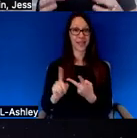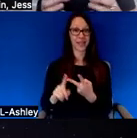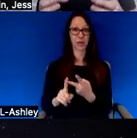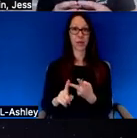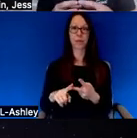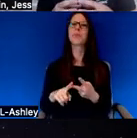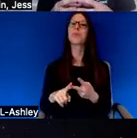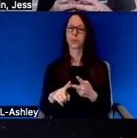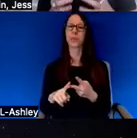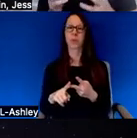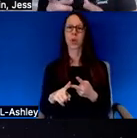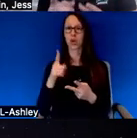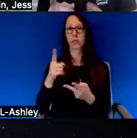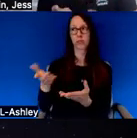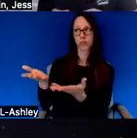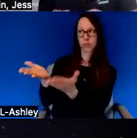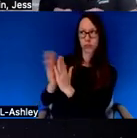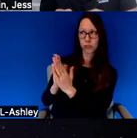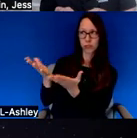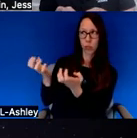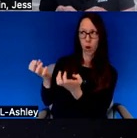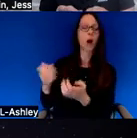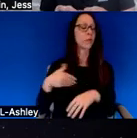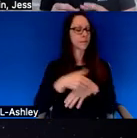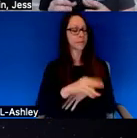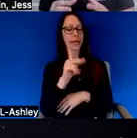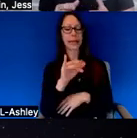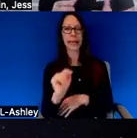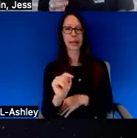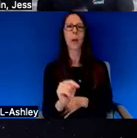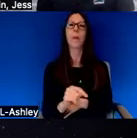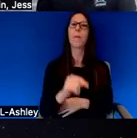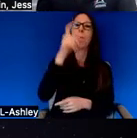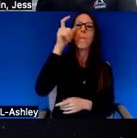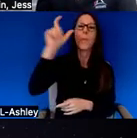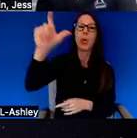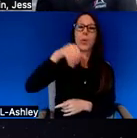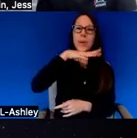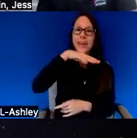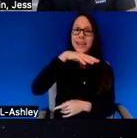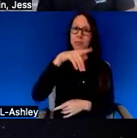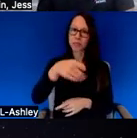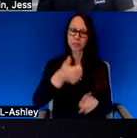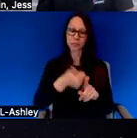that contains moon dust, and you get to design an experiment. You get to figure out what seeds you think